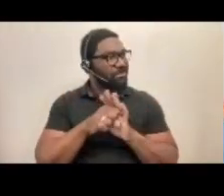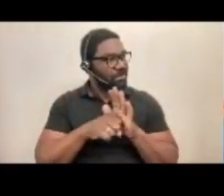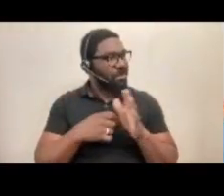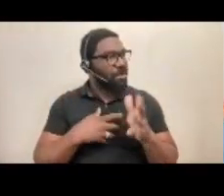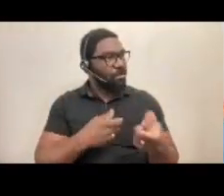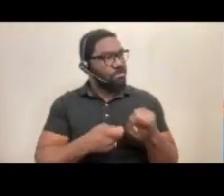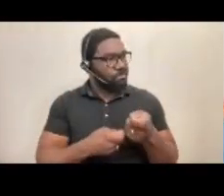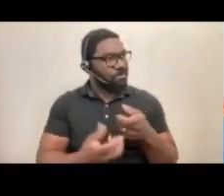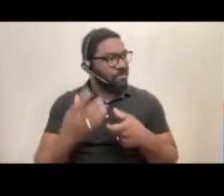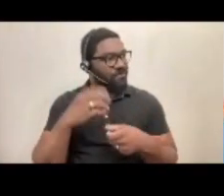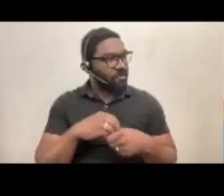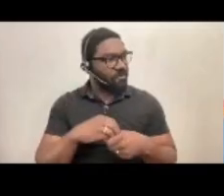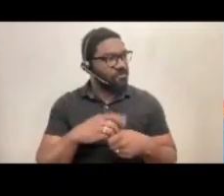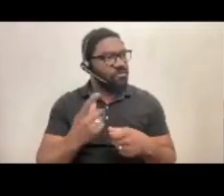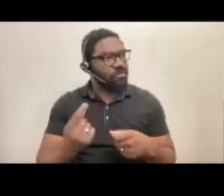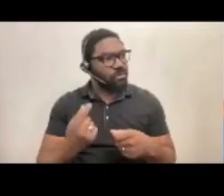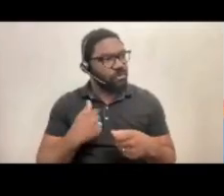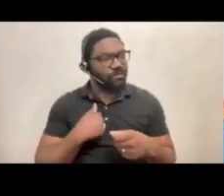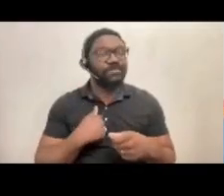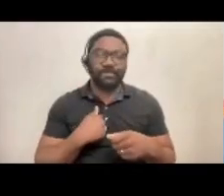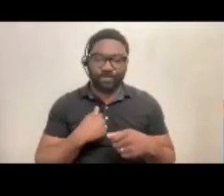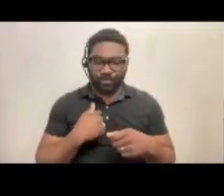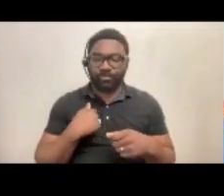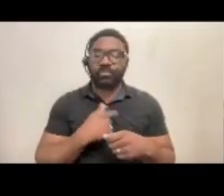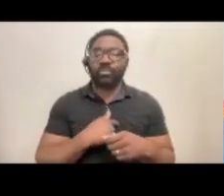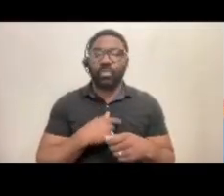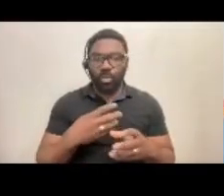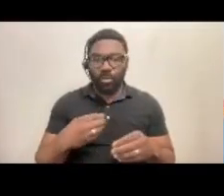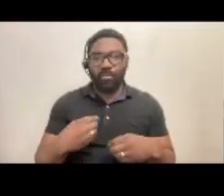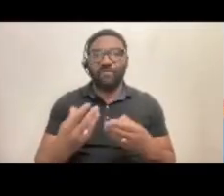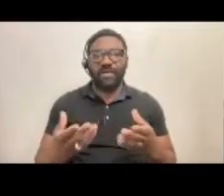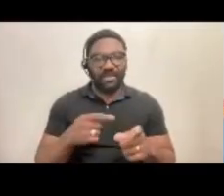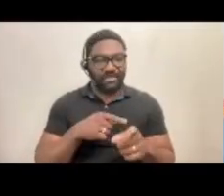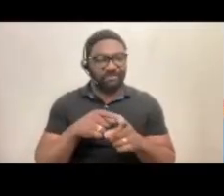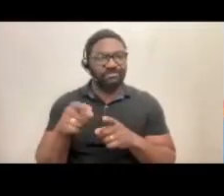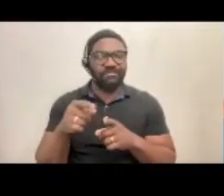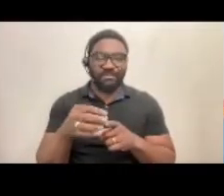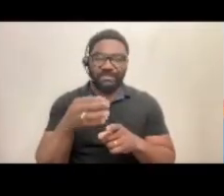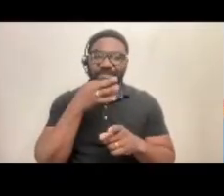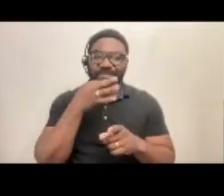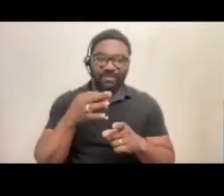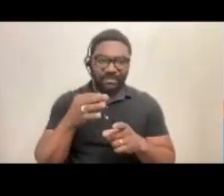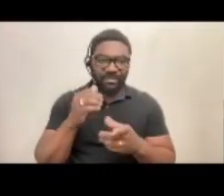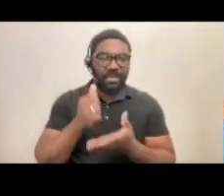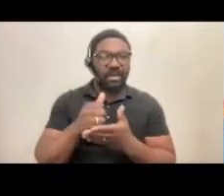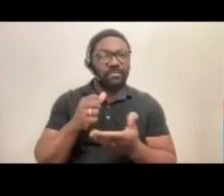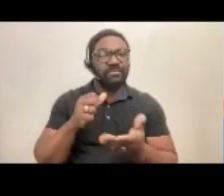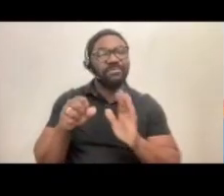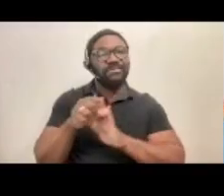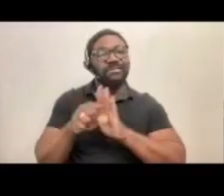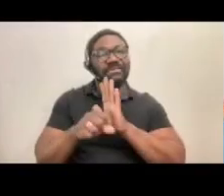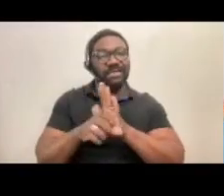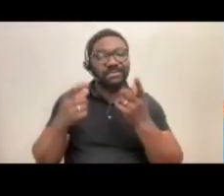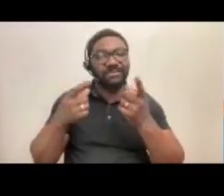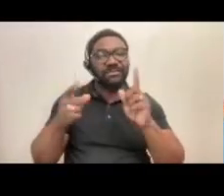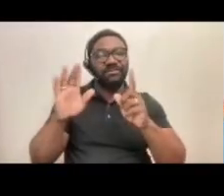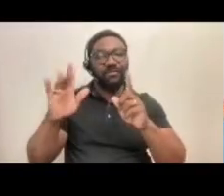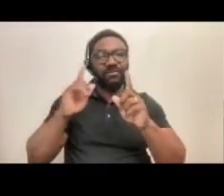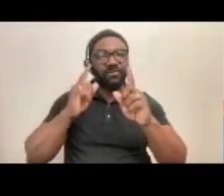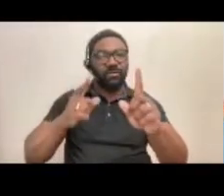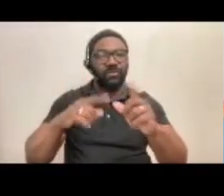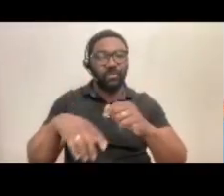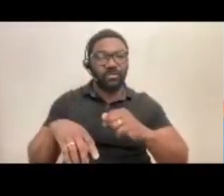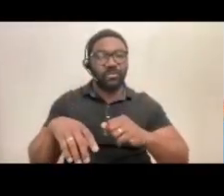we provide truly distinguished subject matter experts to support states to achieve their milestone through what we call the State Advancement Lab, or